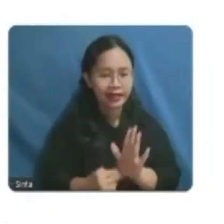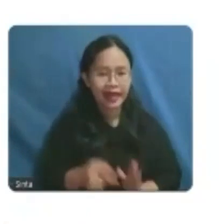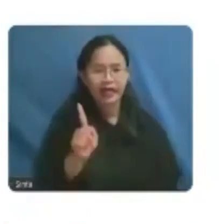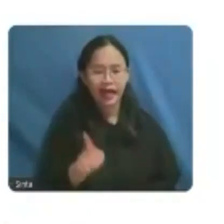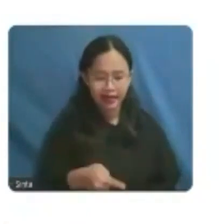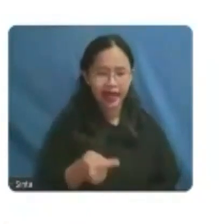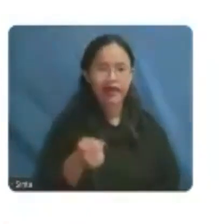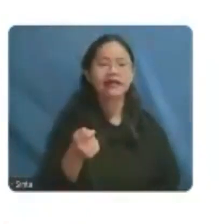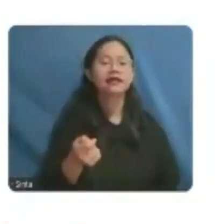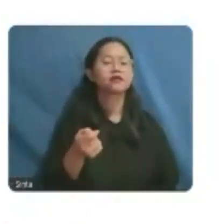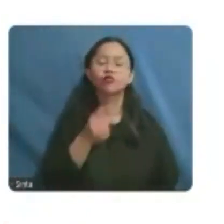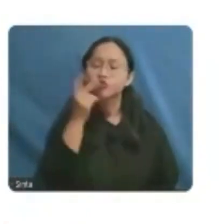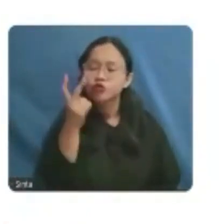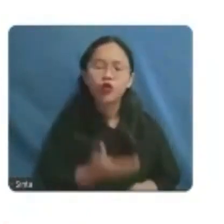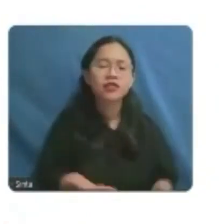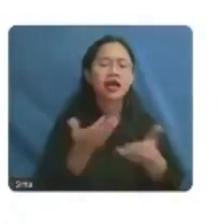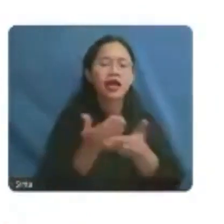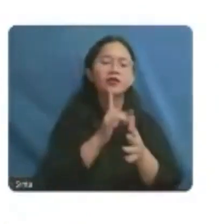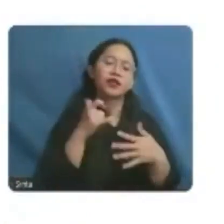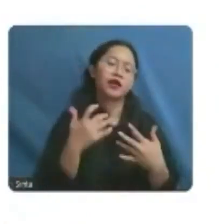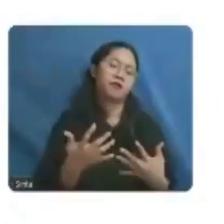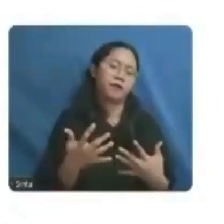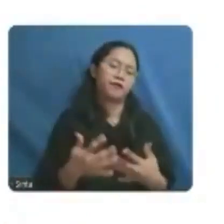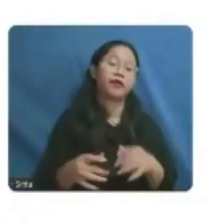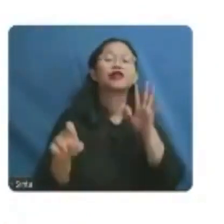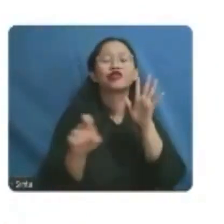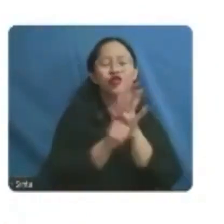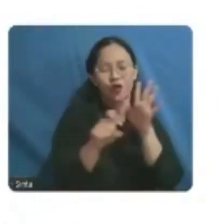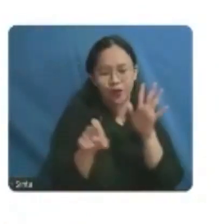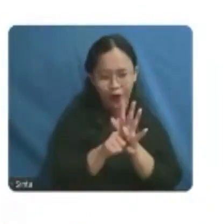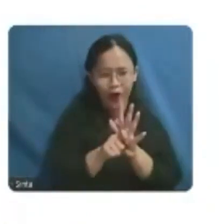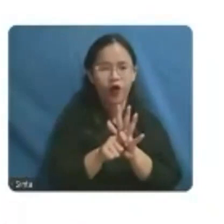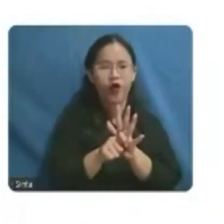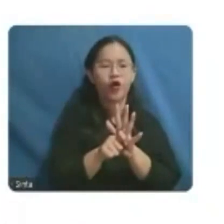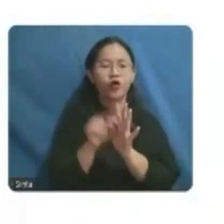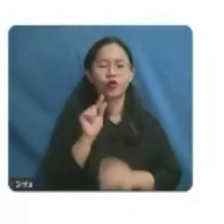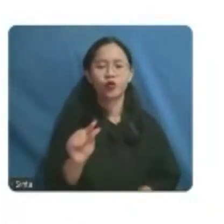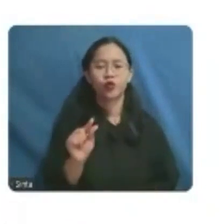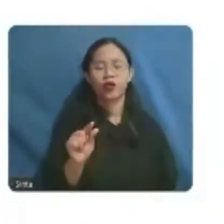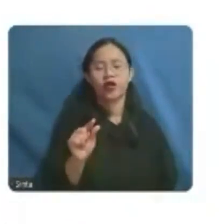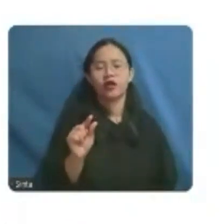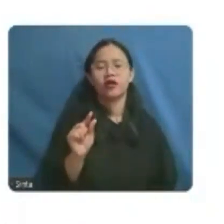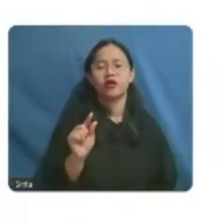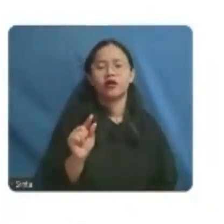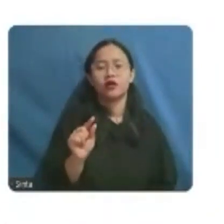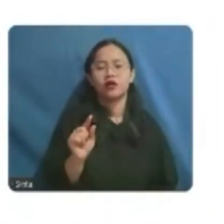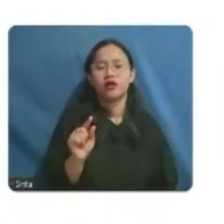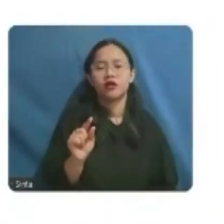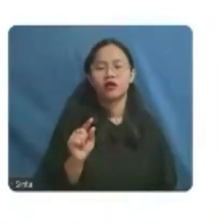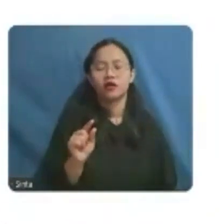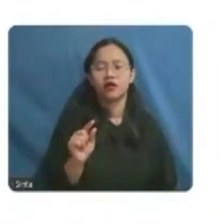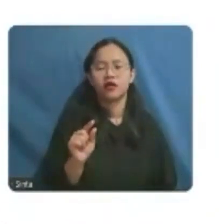so these are all the conditions that can affect health, because there will be parts